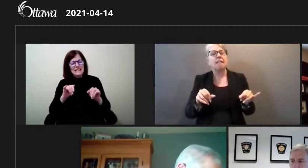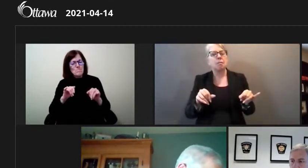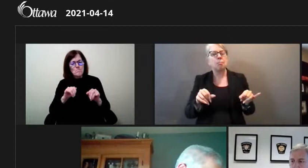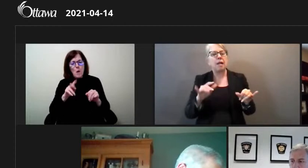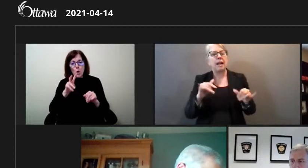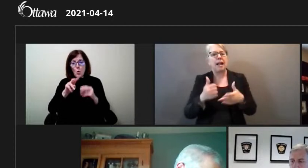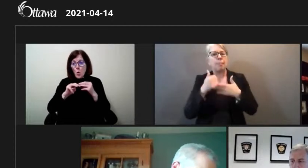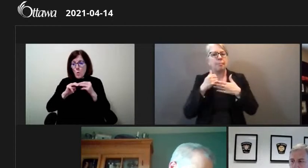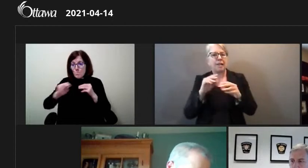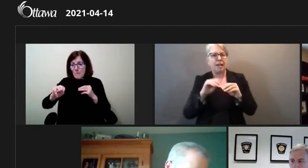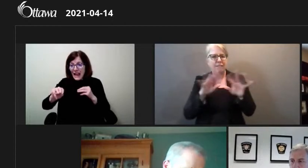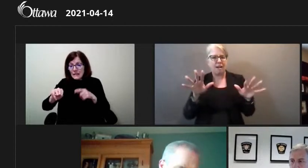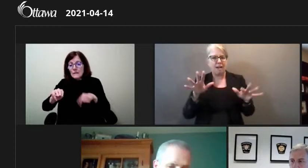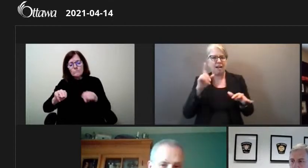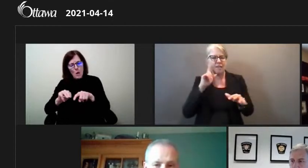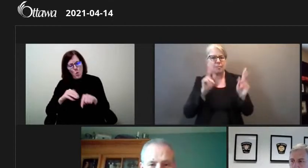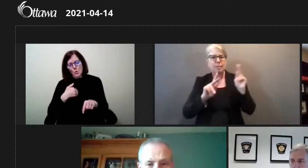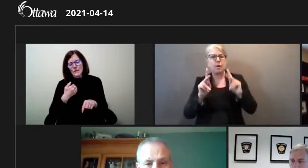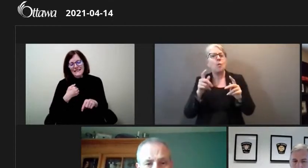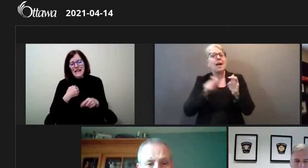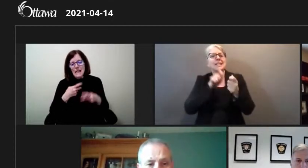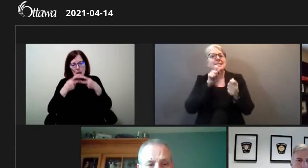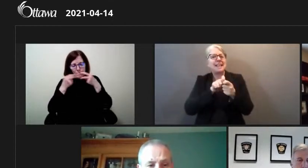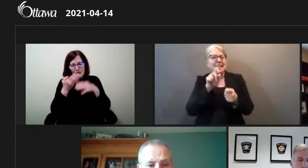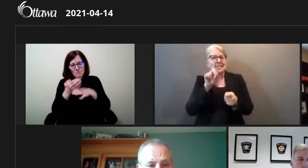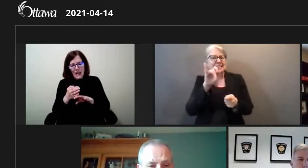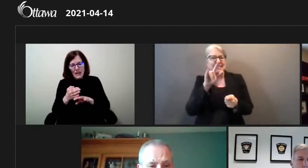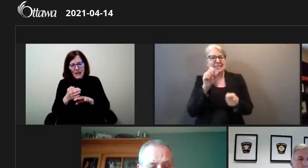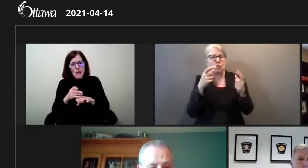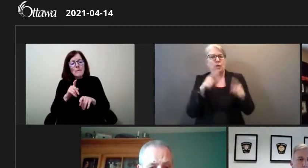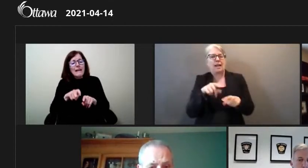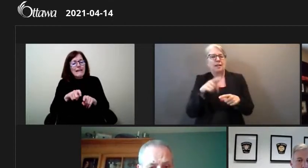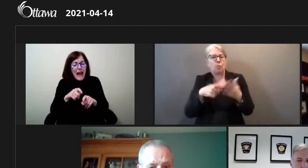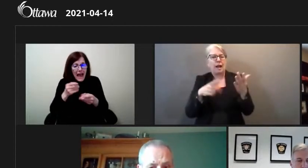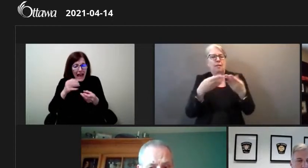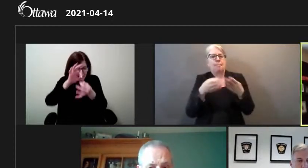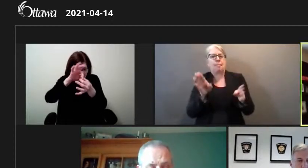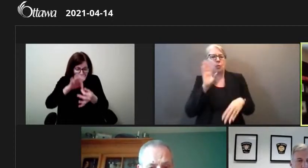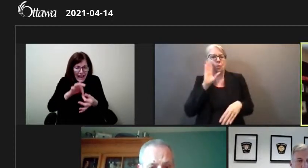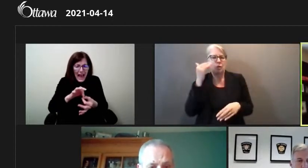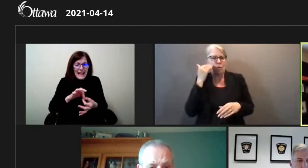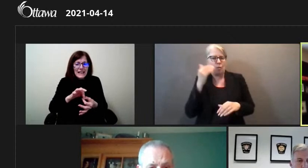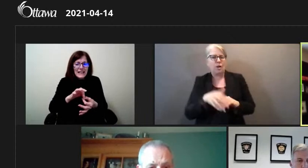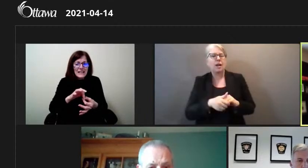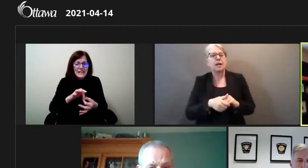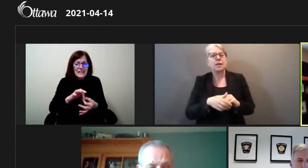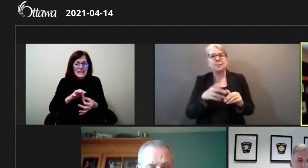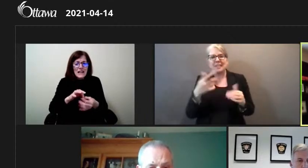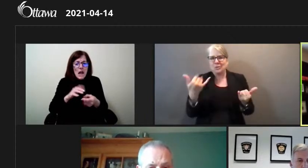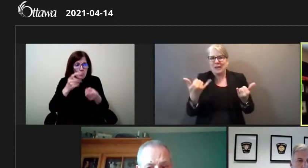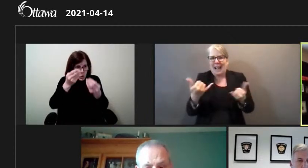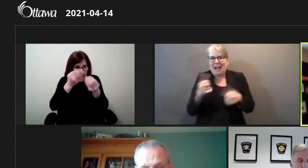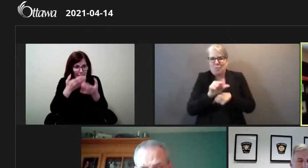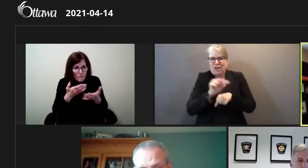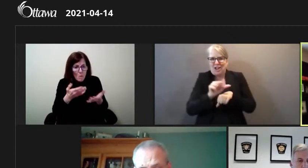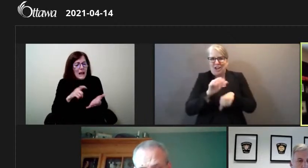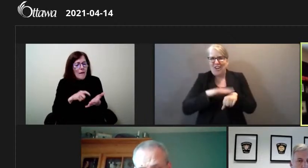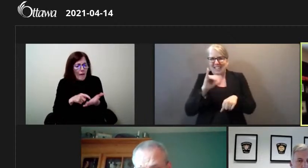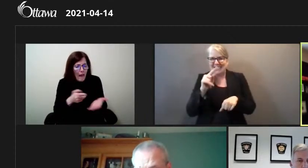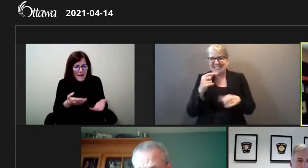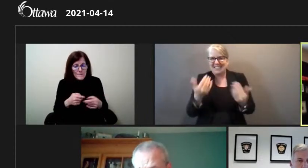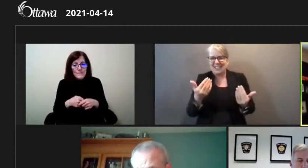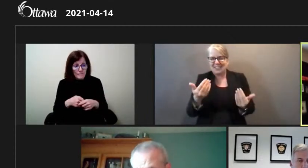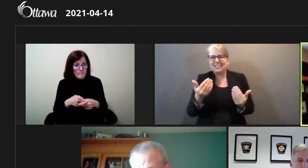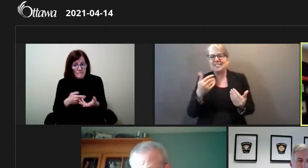folks. When will we know the exact details of this? When is the public going to know? We're working away. And so